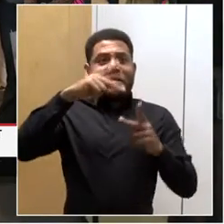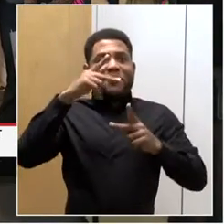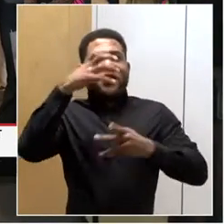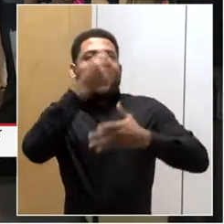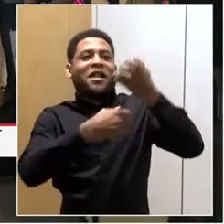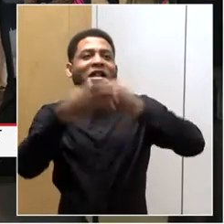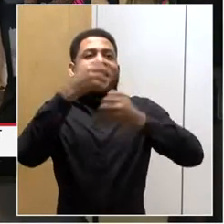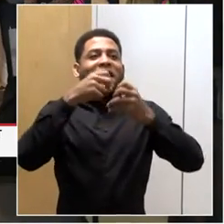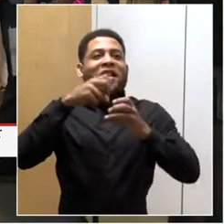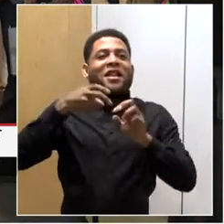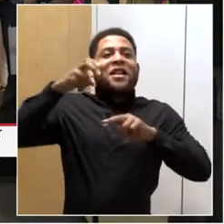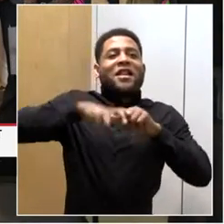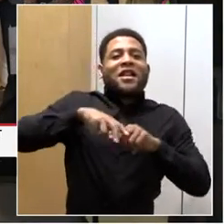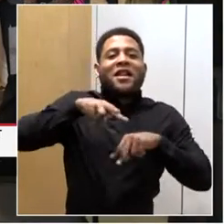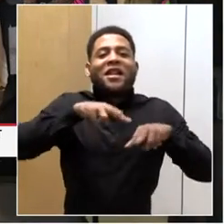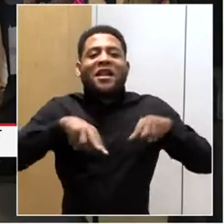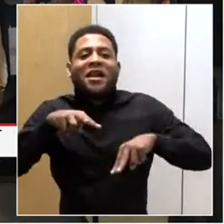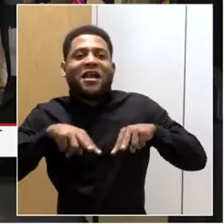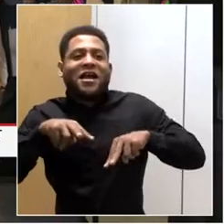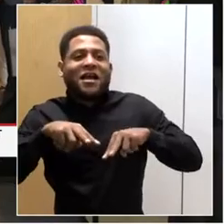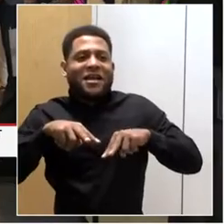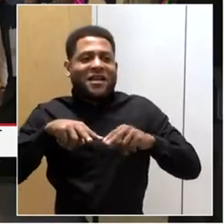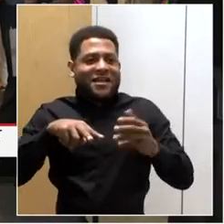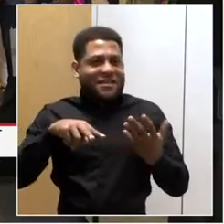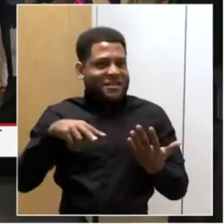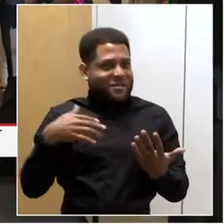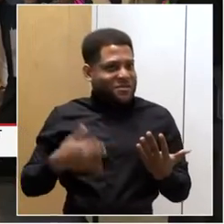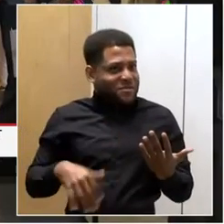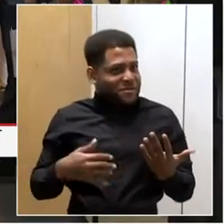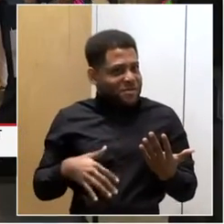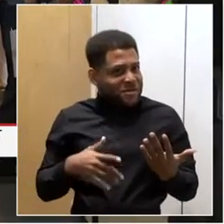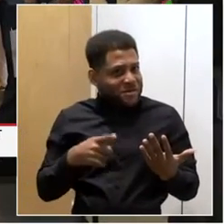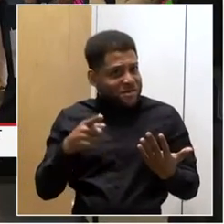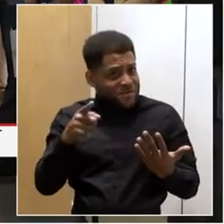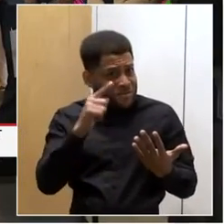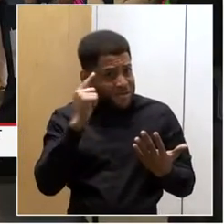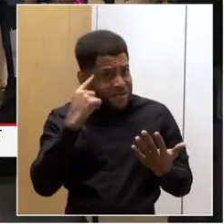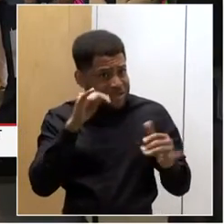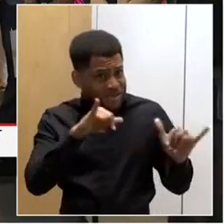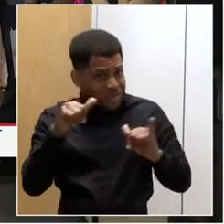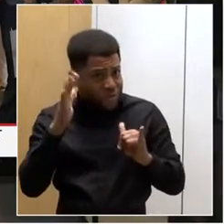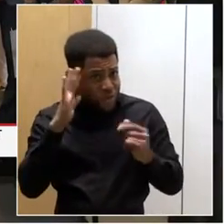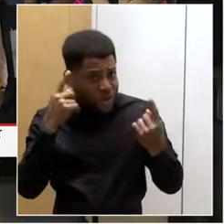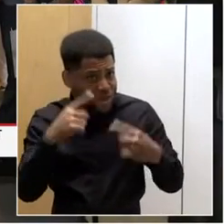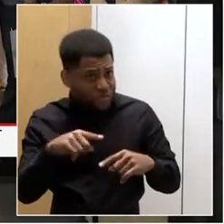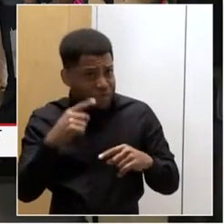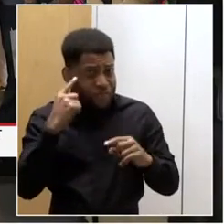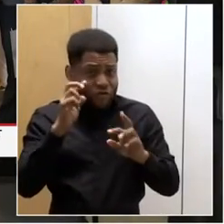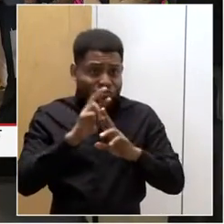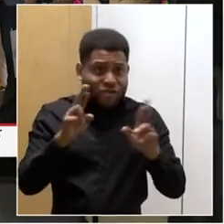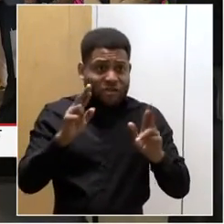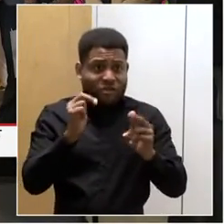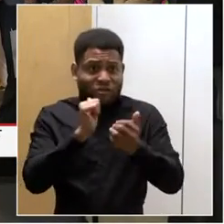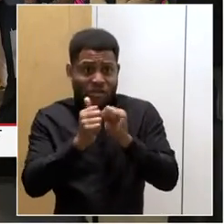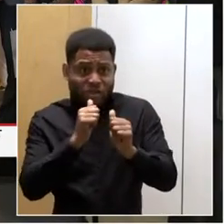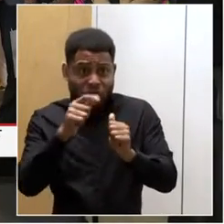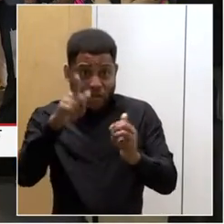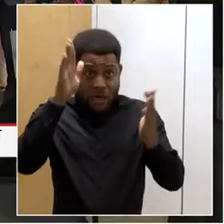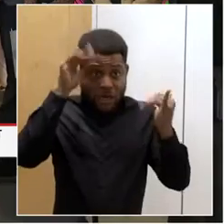you anticipate more events like this coming to DC? Are we ready for a race? And did you expect the crowds that we